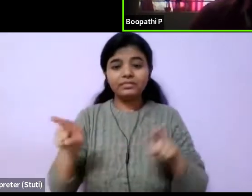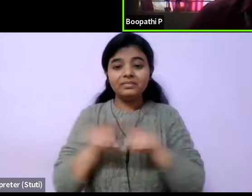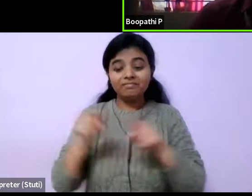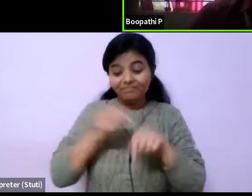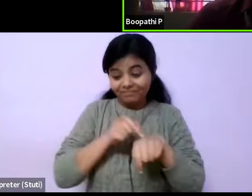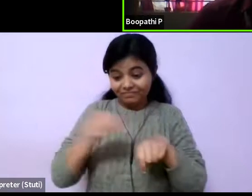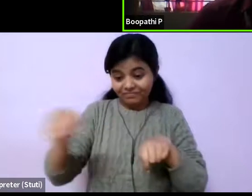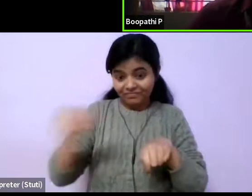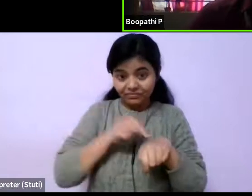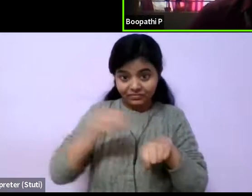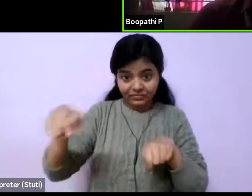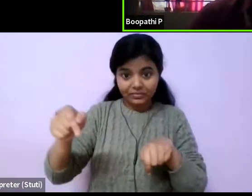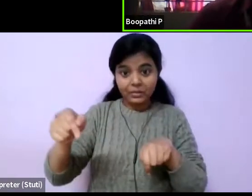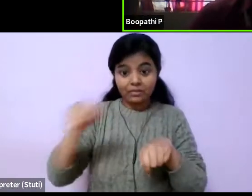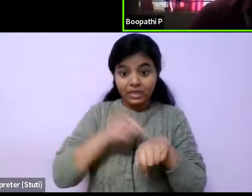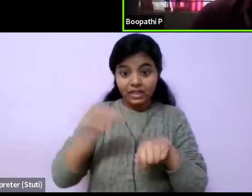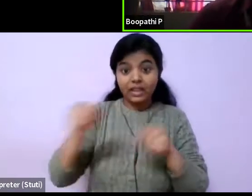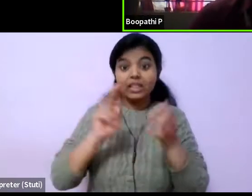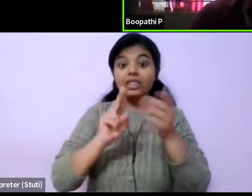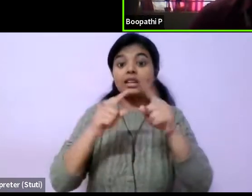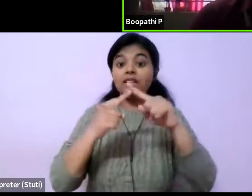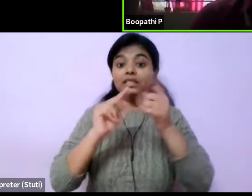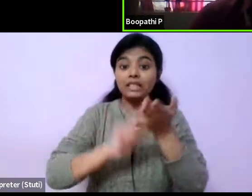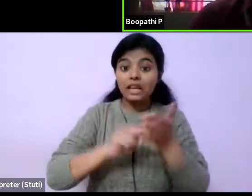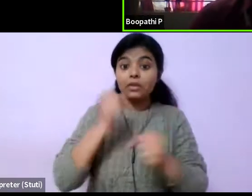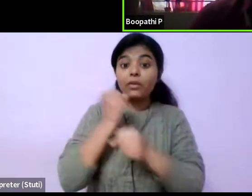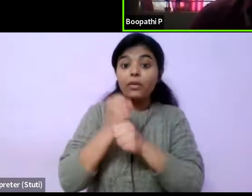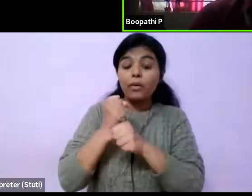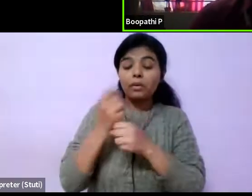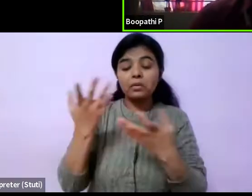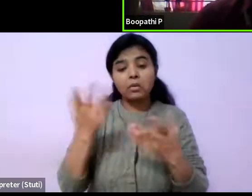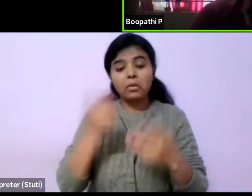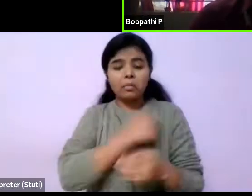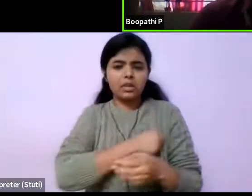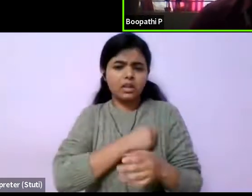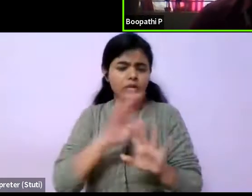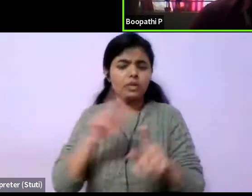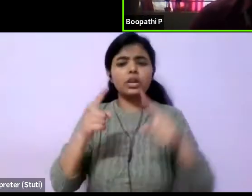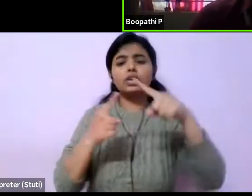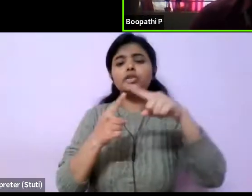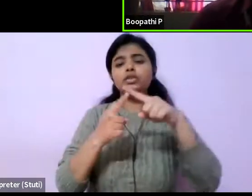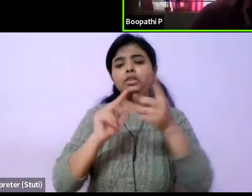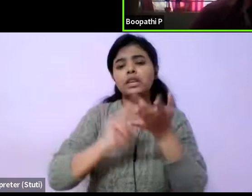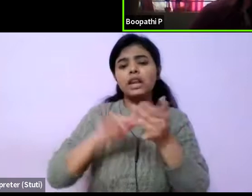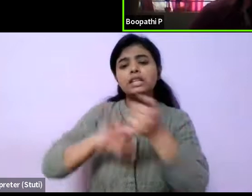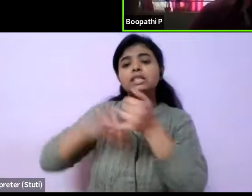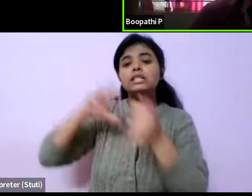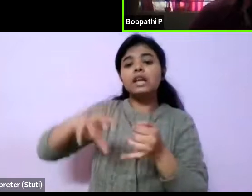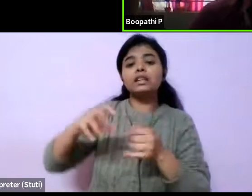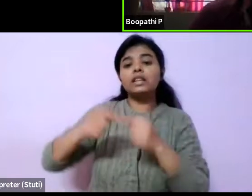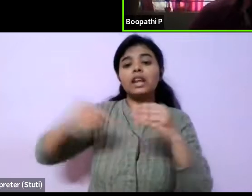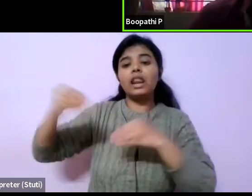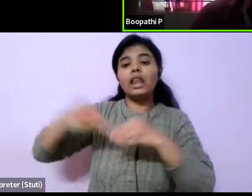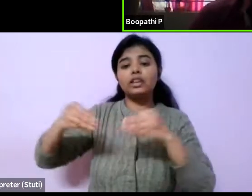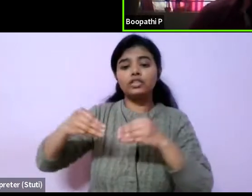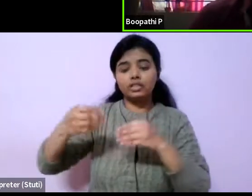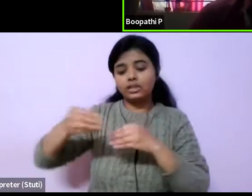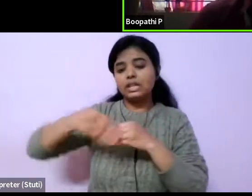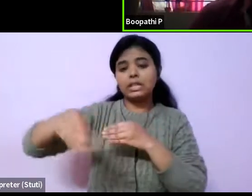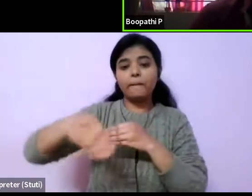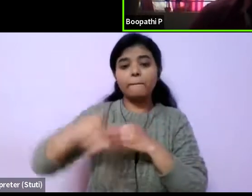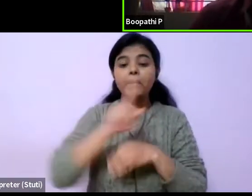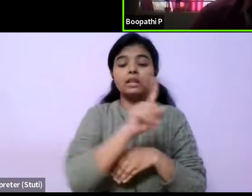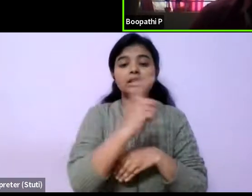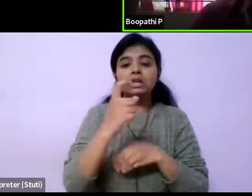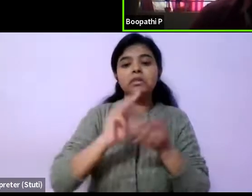period that Tamil Nadu government, Tamil Nadu state was preparing for election. So in March 17,